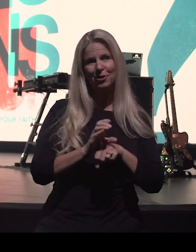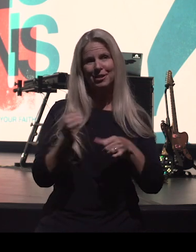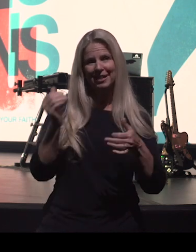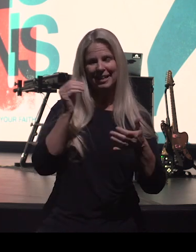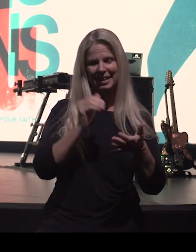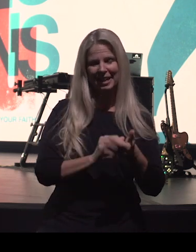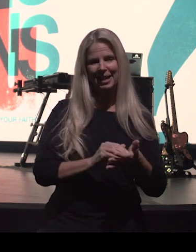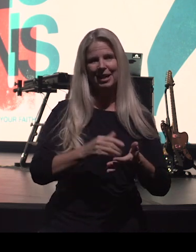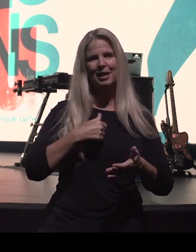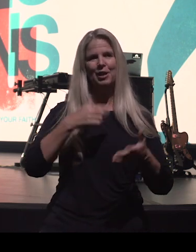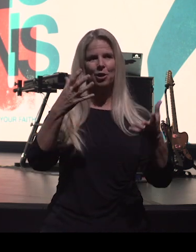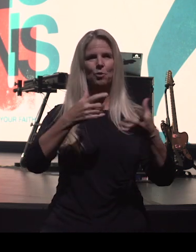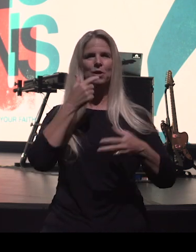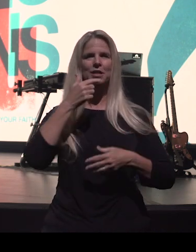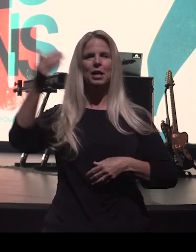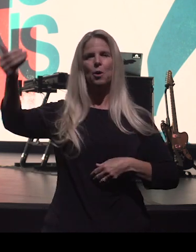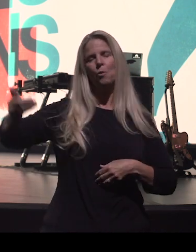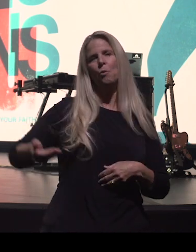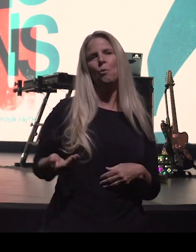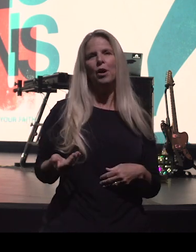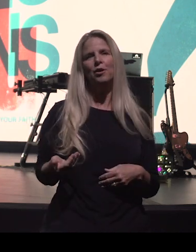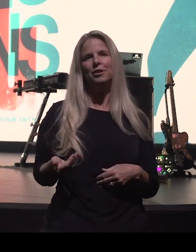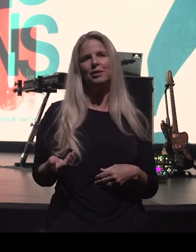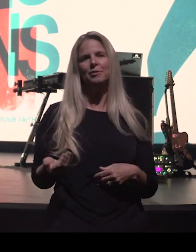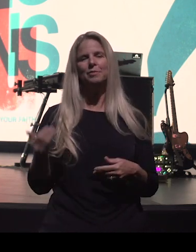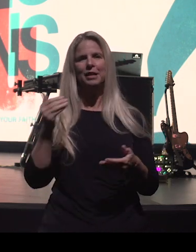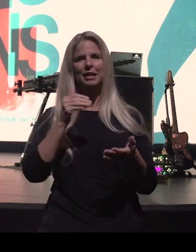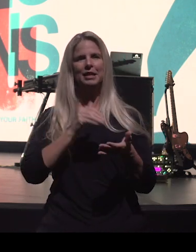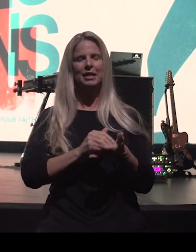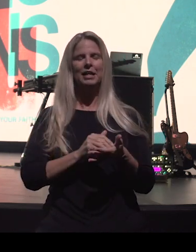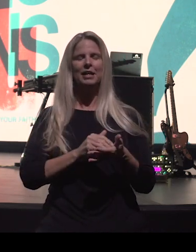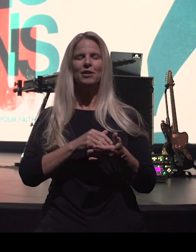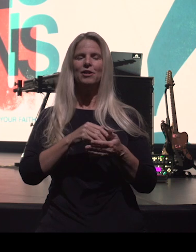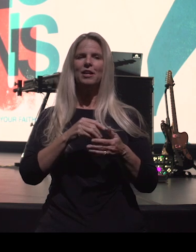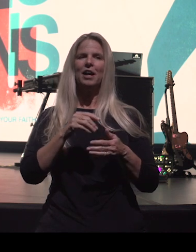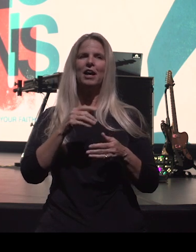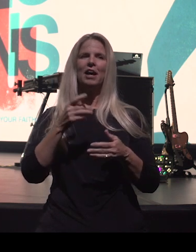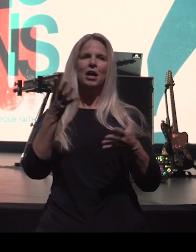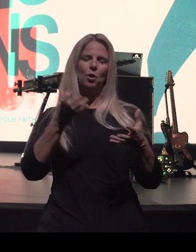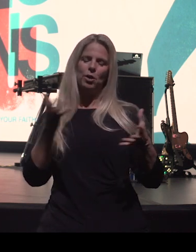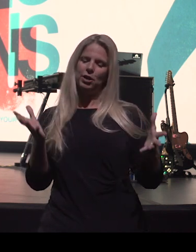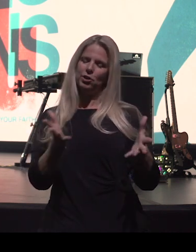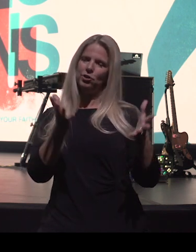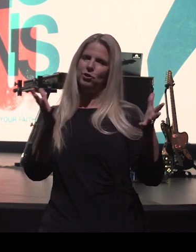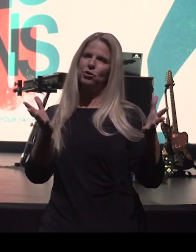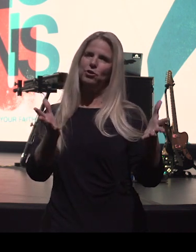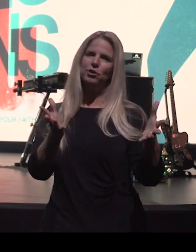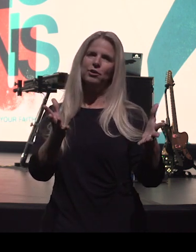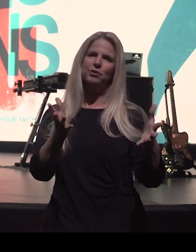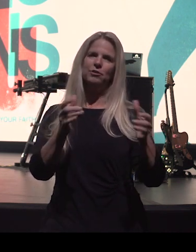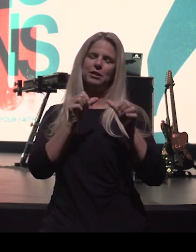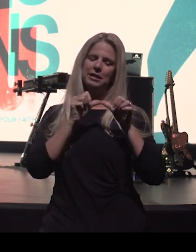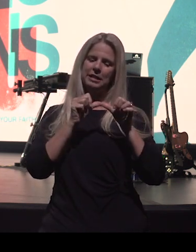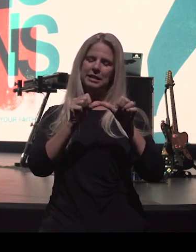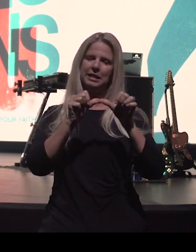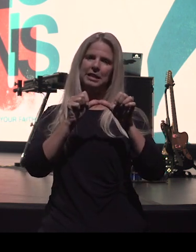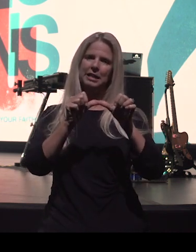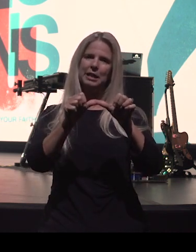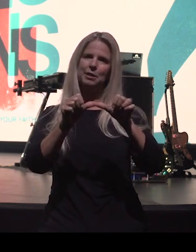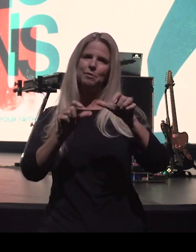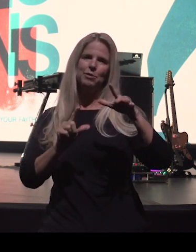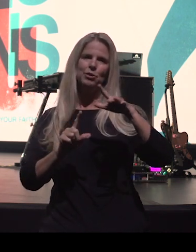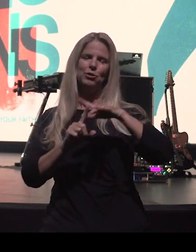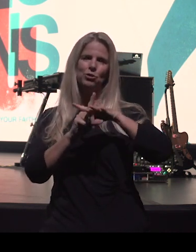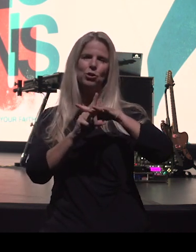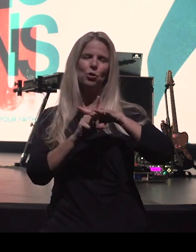back. I really want to challenge you to stay committed, consistent every weekend. That's one of the best ways you can grow in